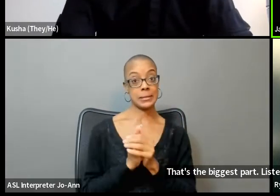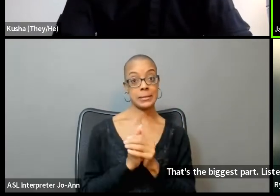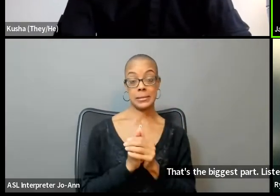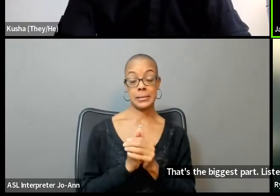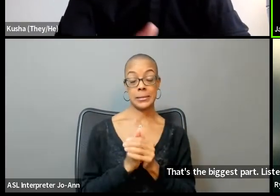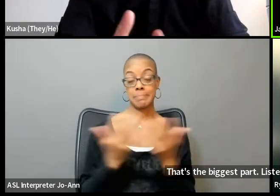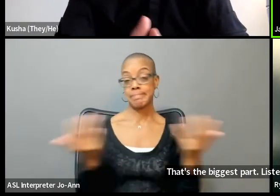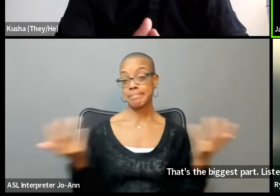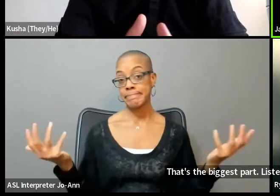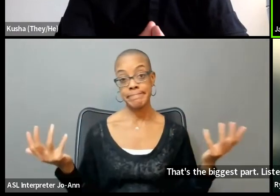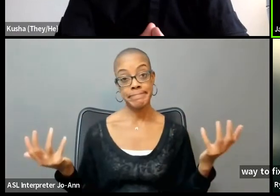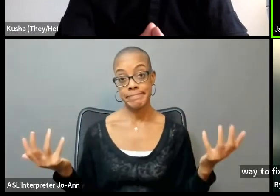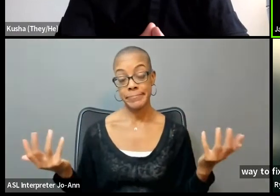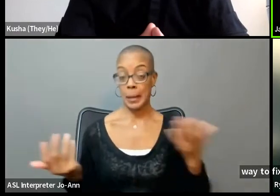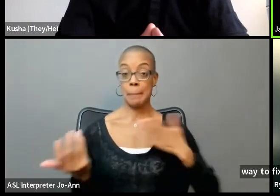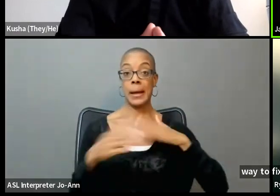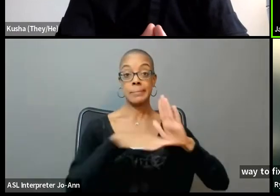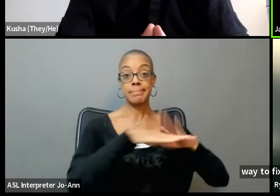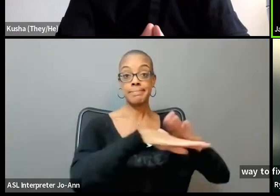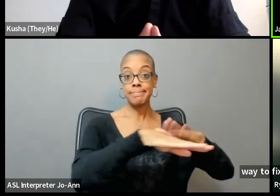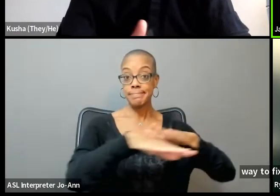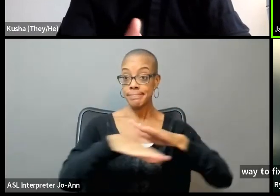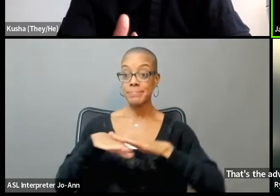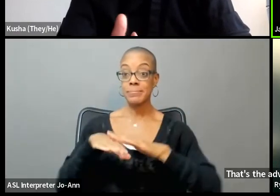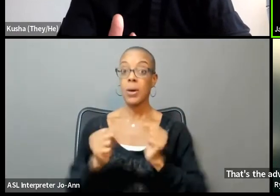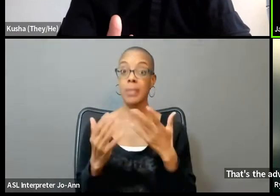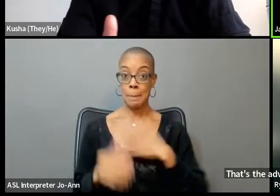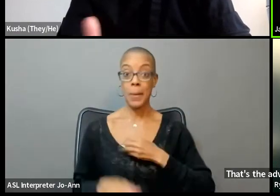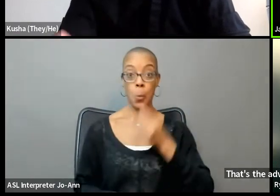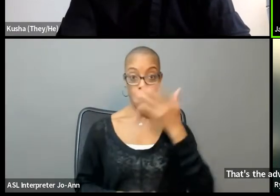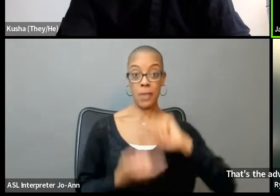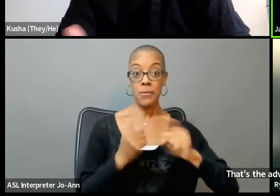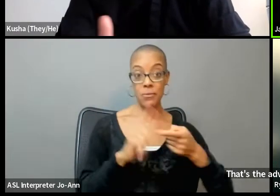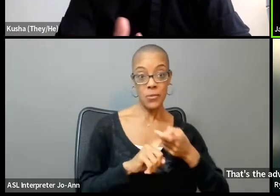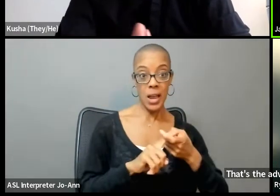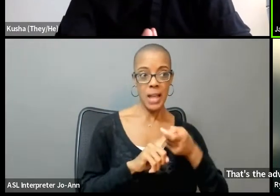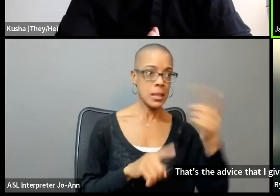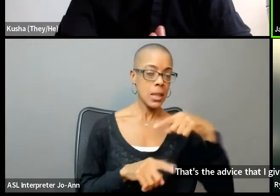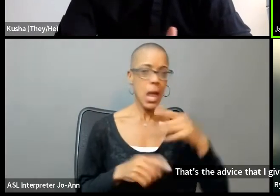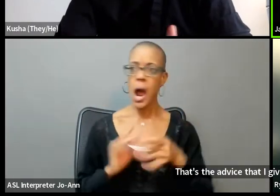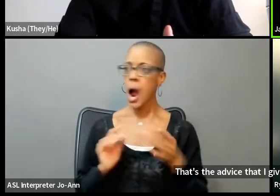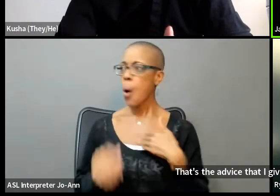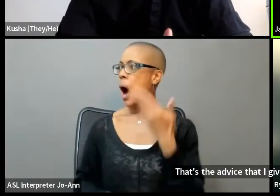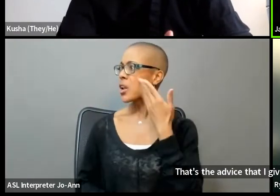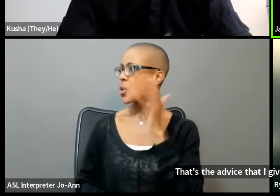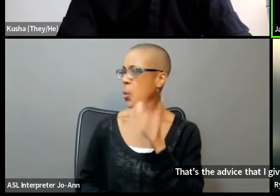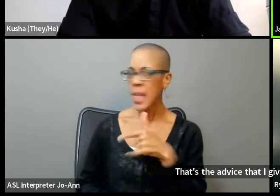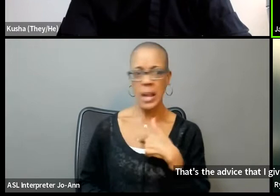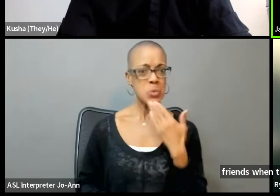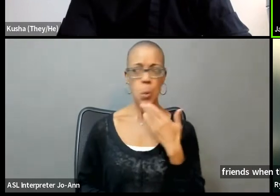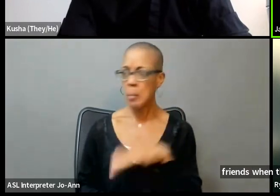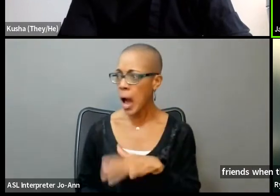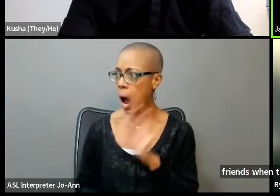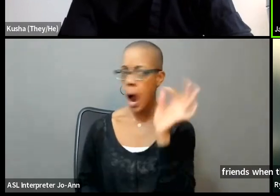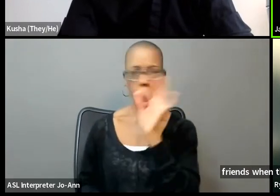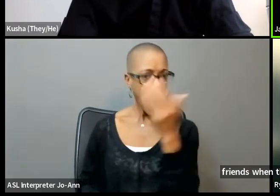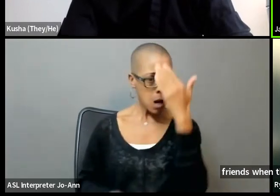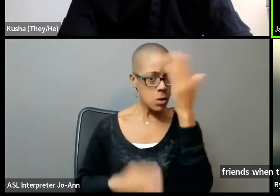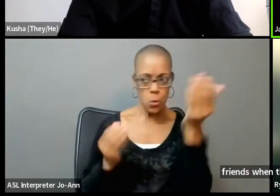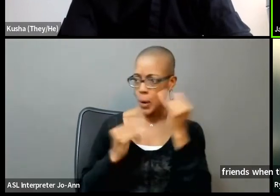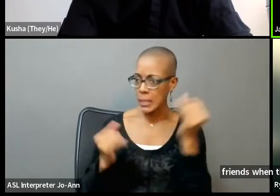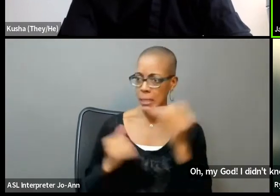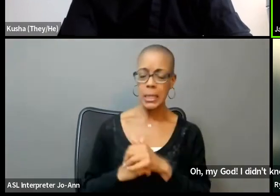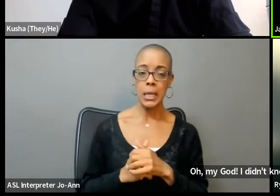that I give to a lot of my white friends when they're like, oh my God, I didn't know that it was this bad. And I didn't know. I was